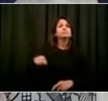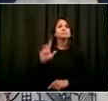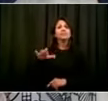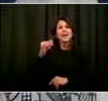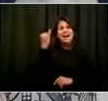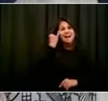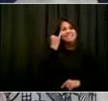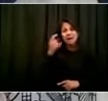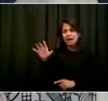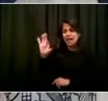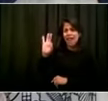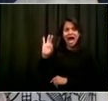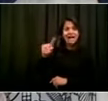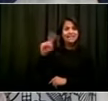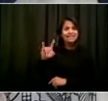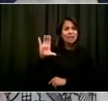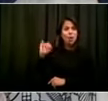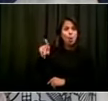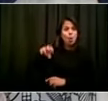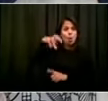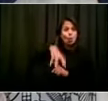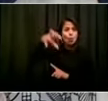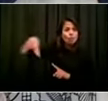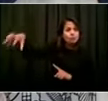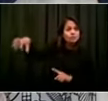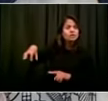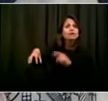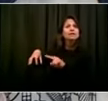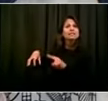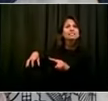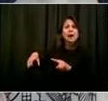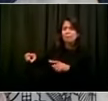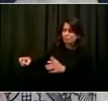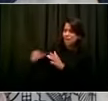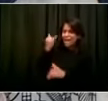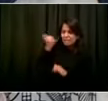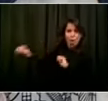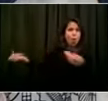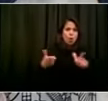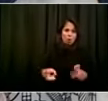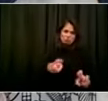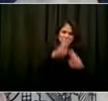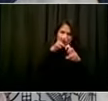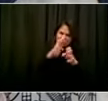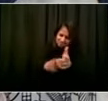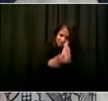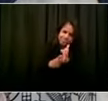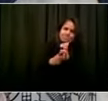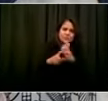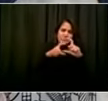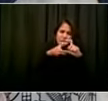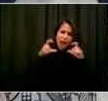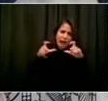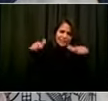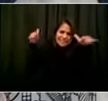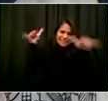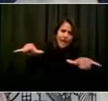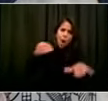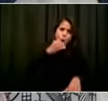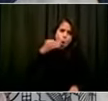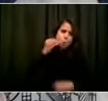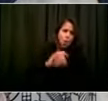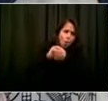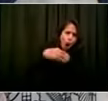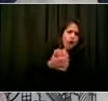keep getting people to wear a face mask and practice the social distancing, we can get these communities down below 3% and then keep them